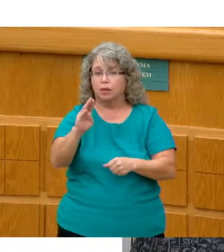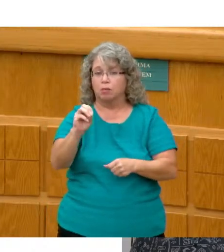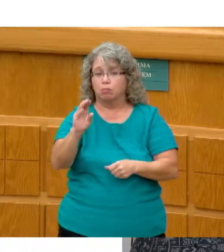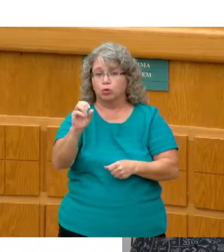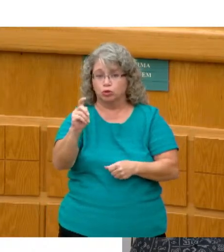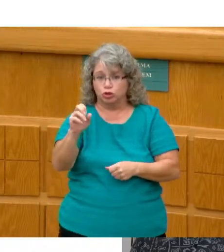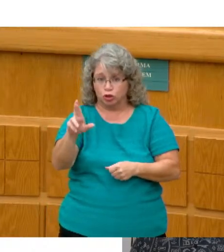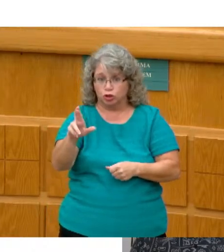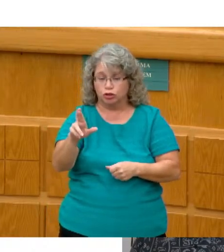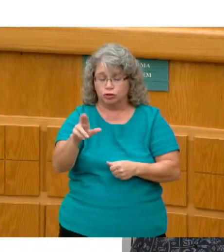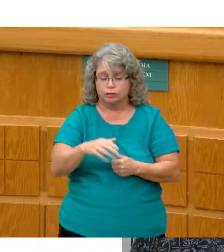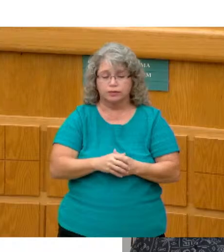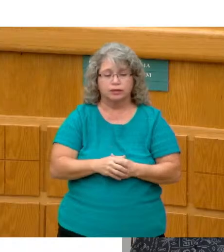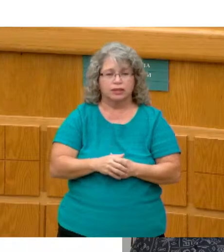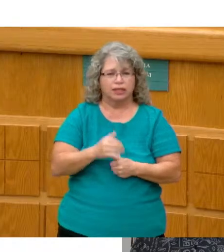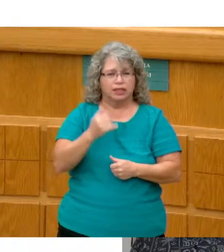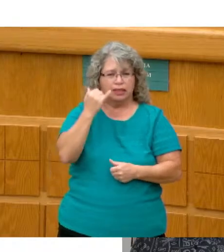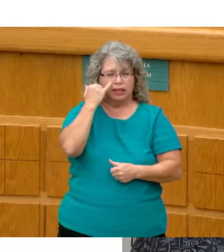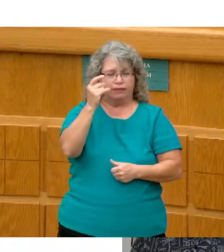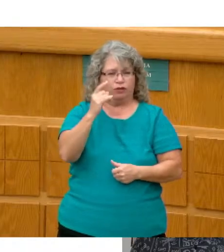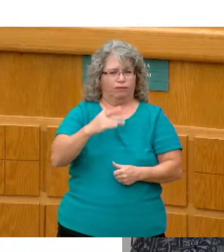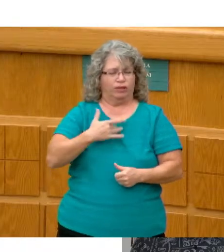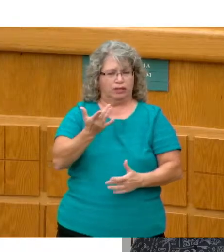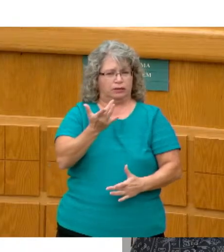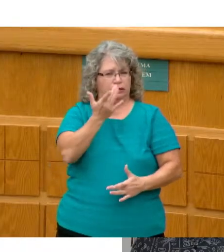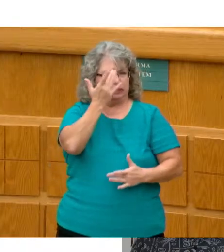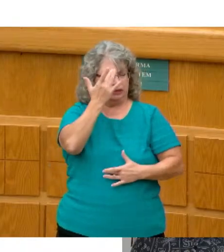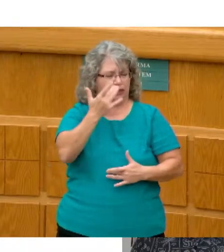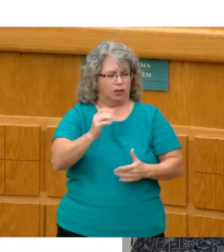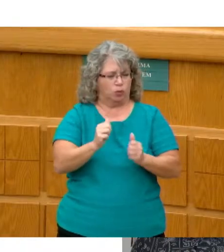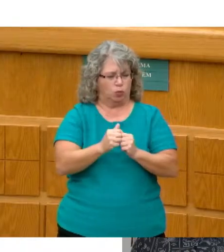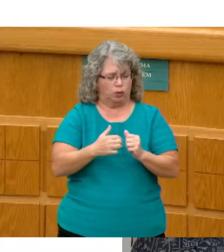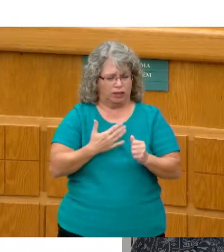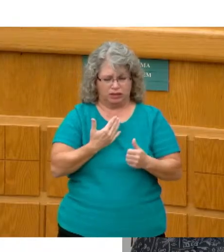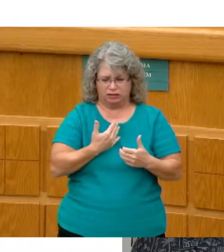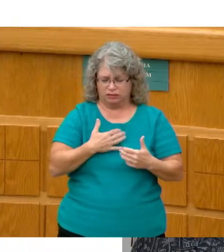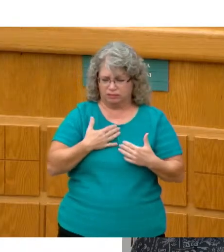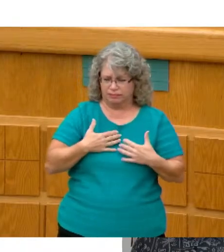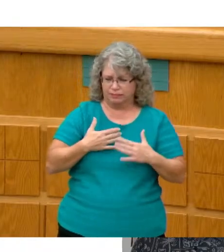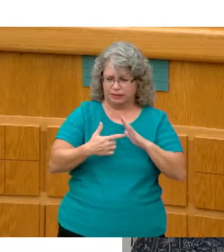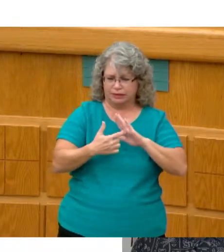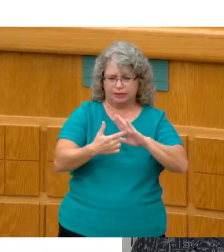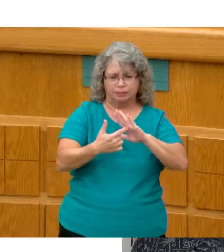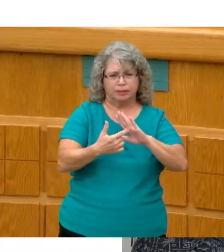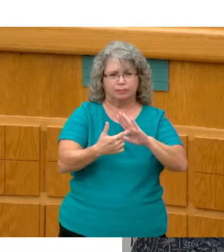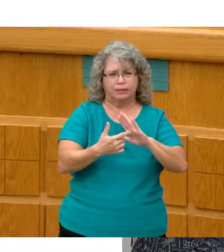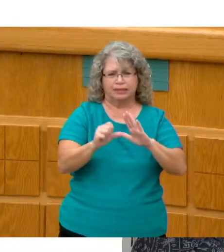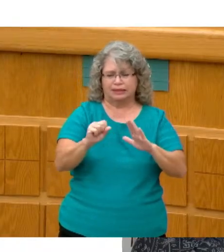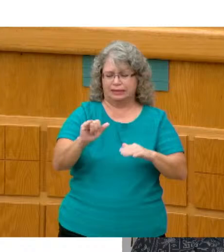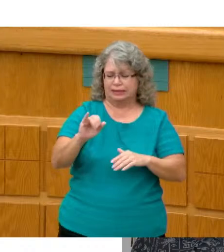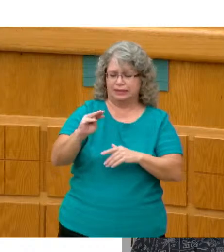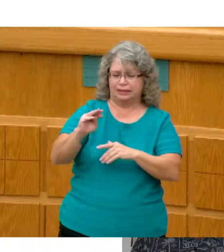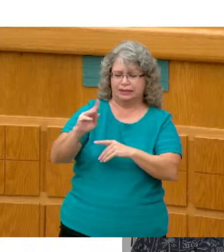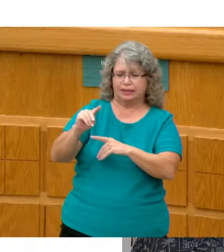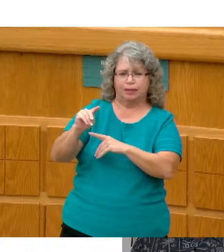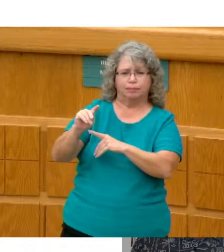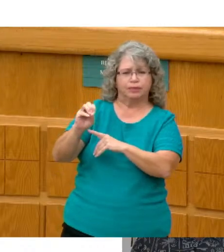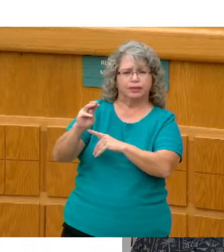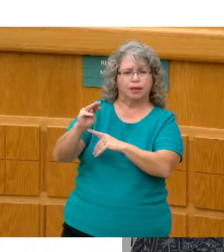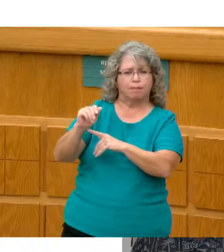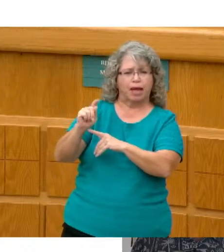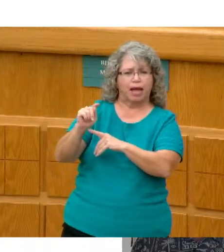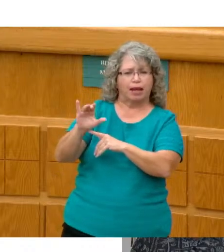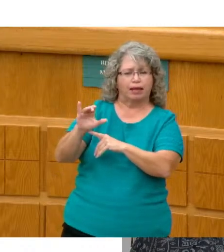If you're symptomatic, and I want to emphasize this, symptomatic means feeling any signs of being sick.